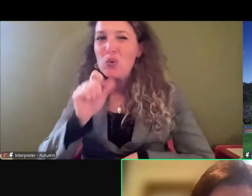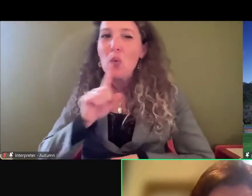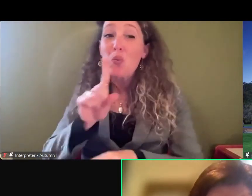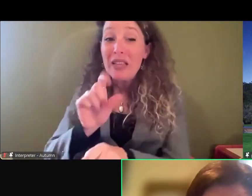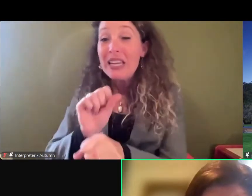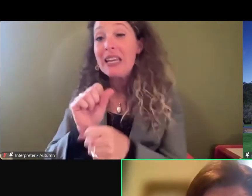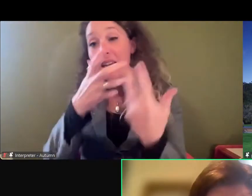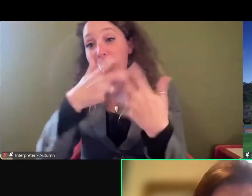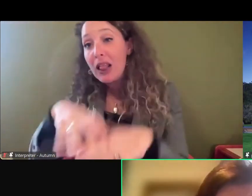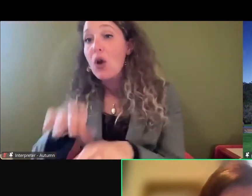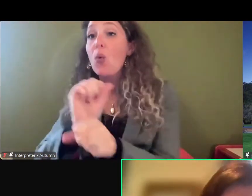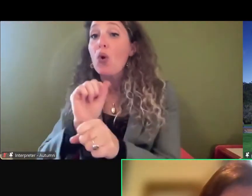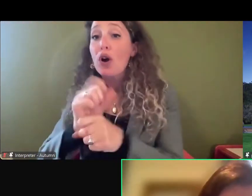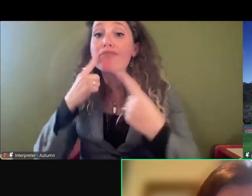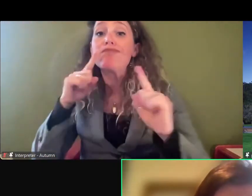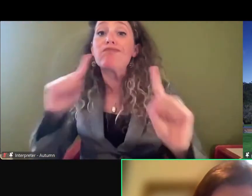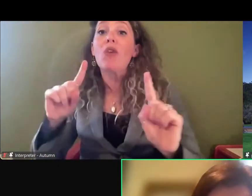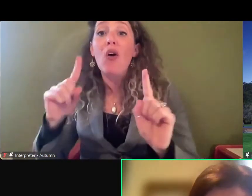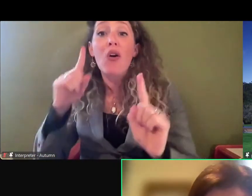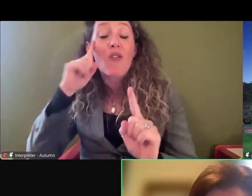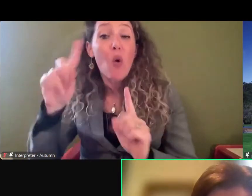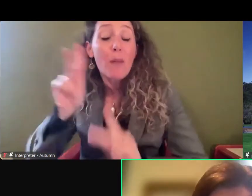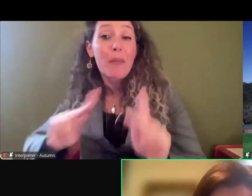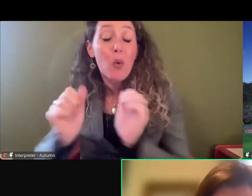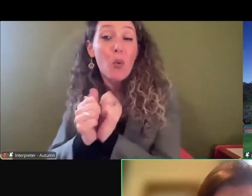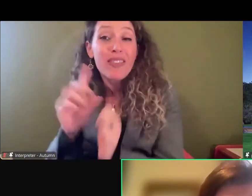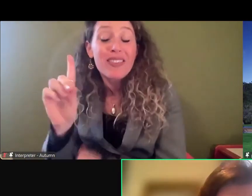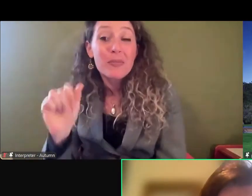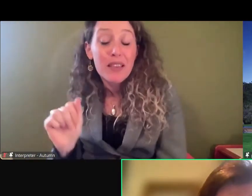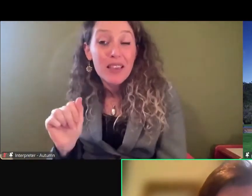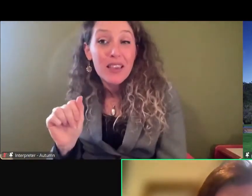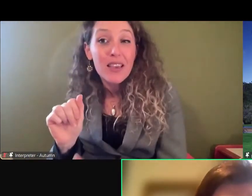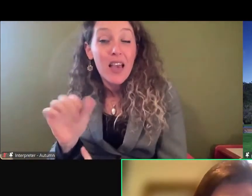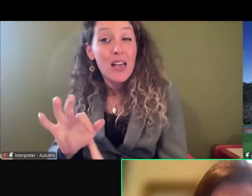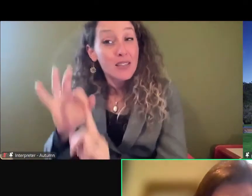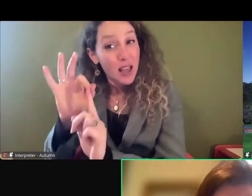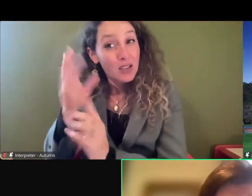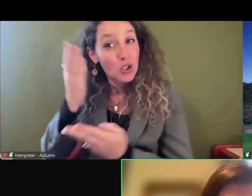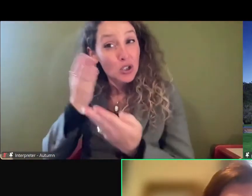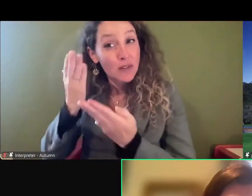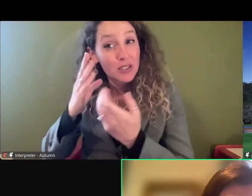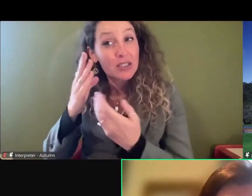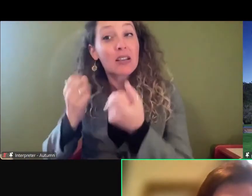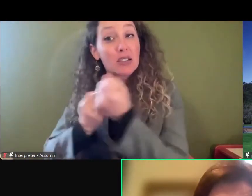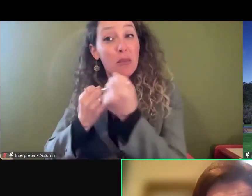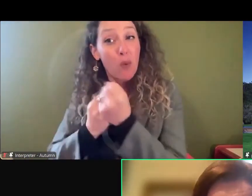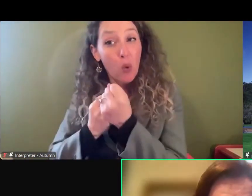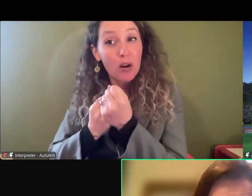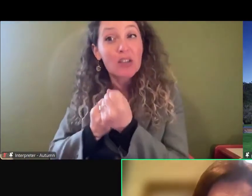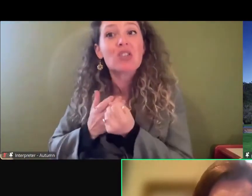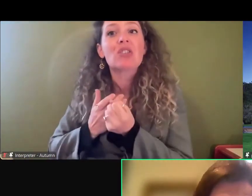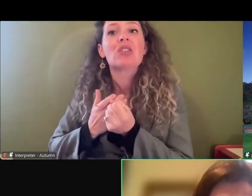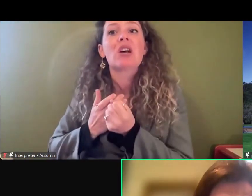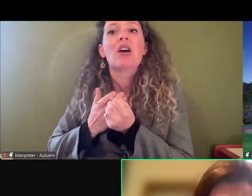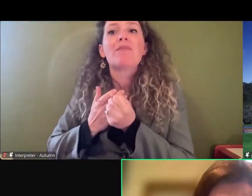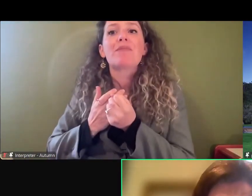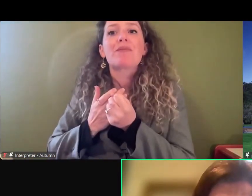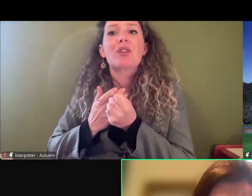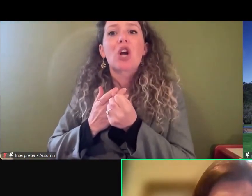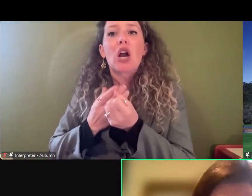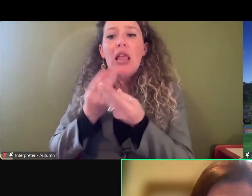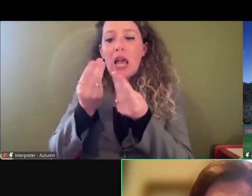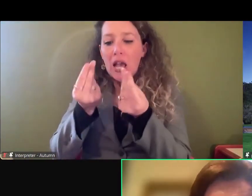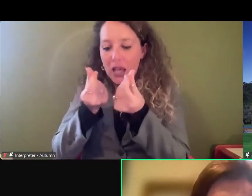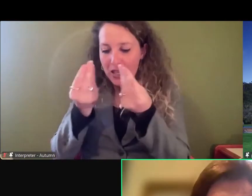for a lot of people with disabilities unless there are services and supports that exist in the material world, like the